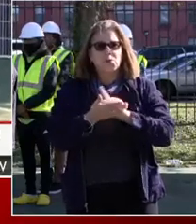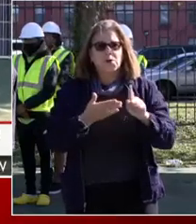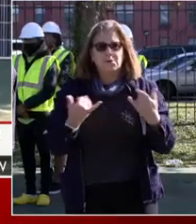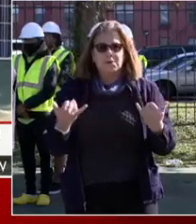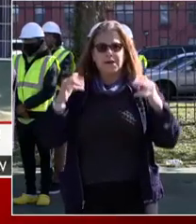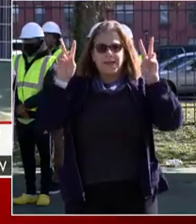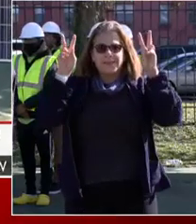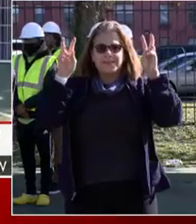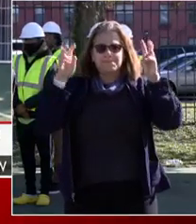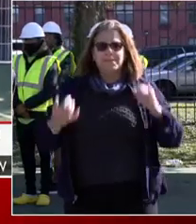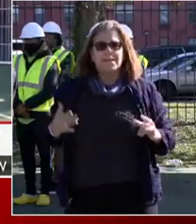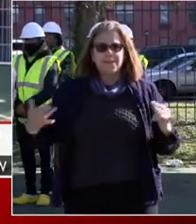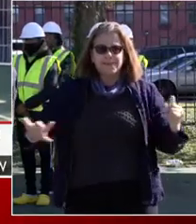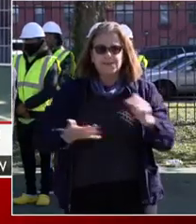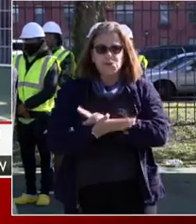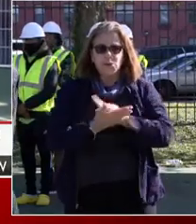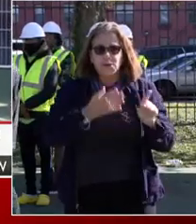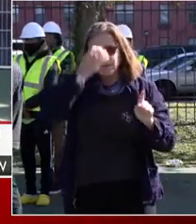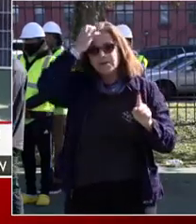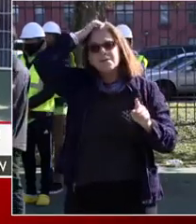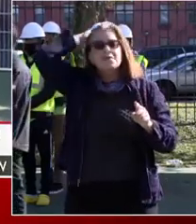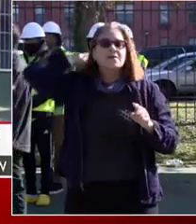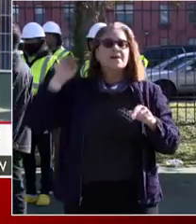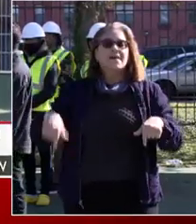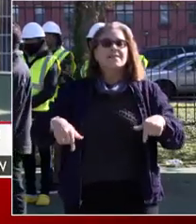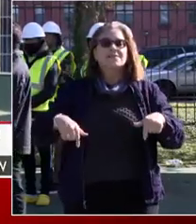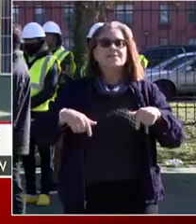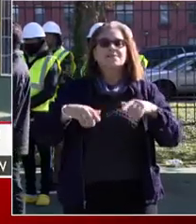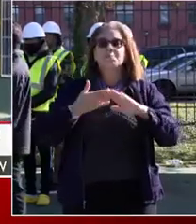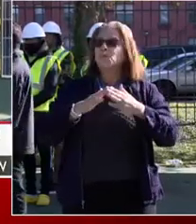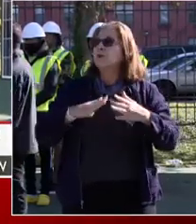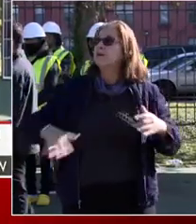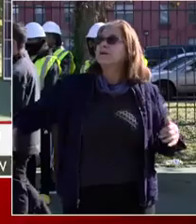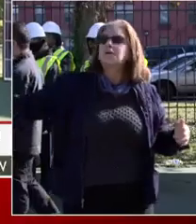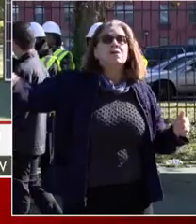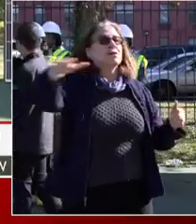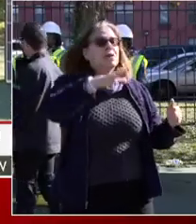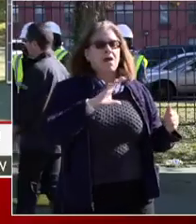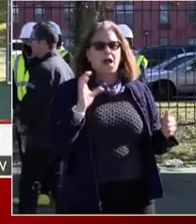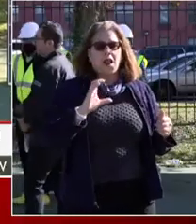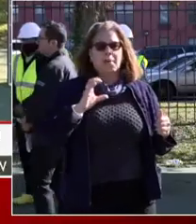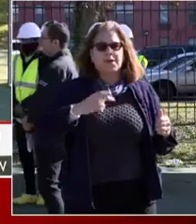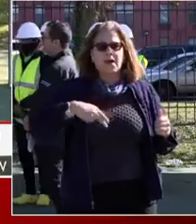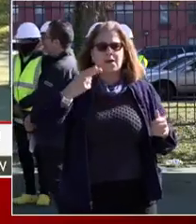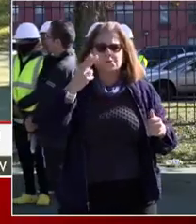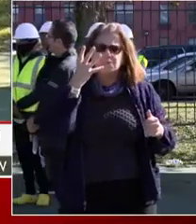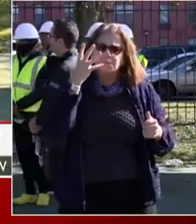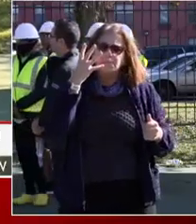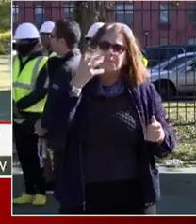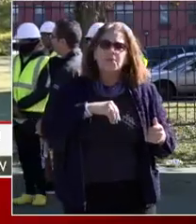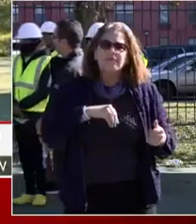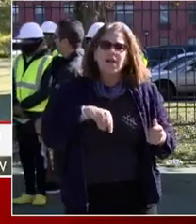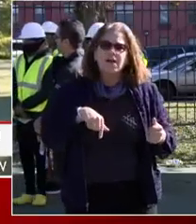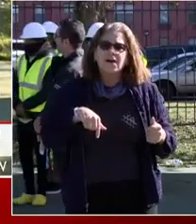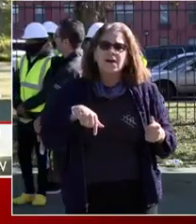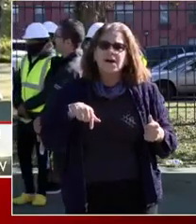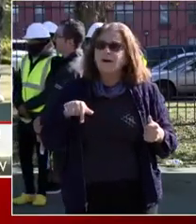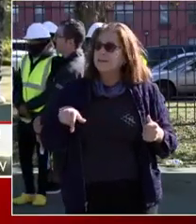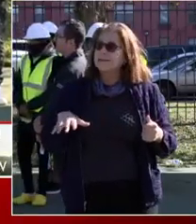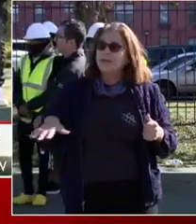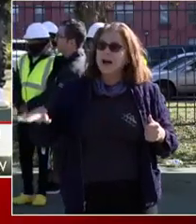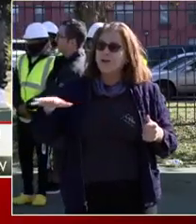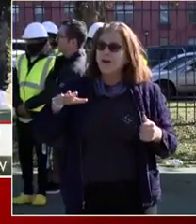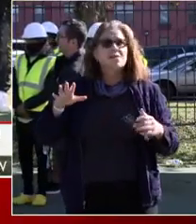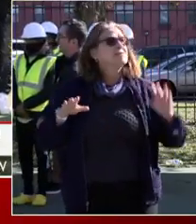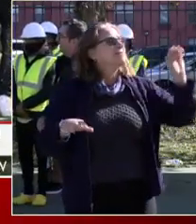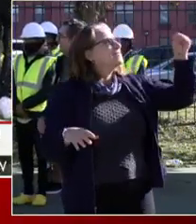Heights Community Center. I also want to thank my friends behind me. You couldn't have picked a better day to have beautiful fall sun